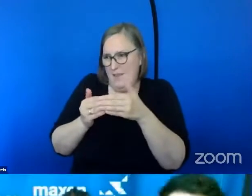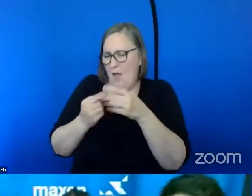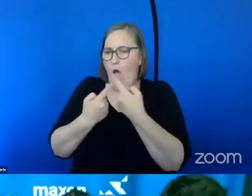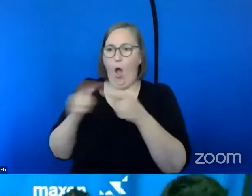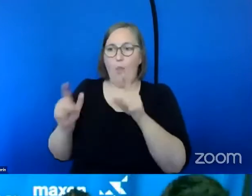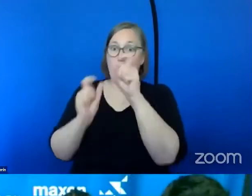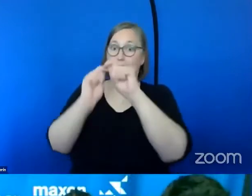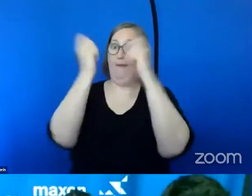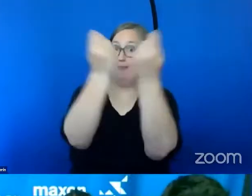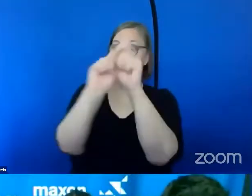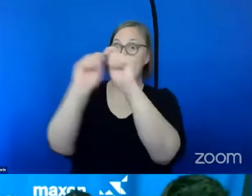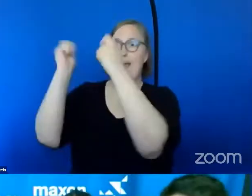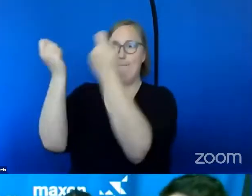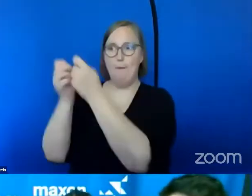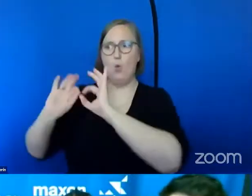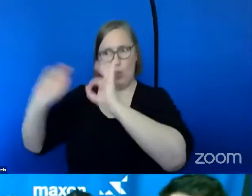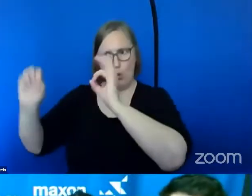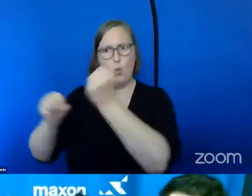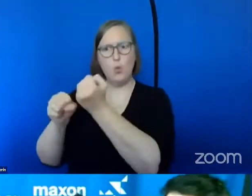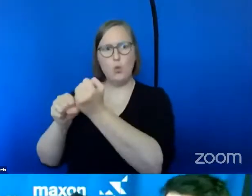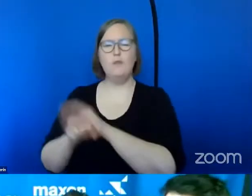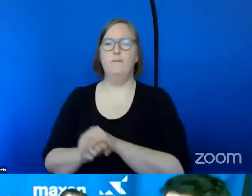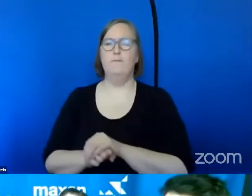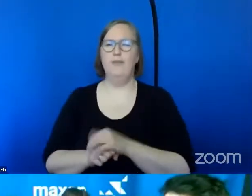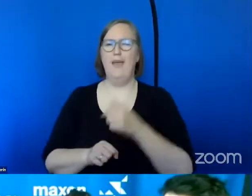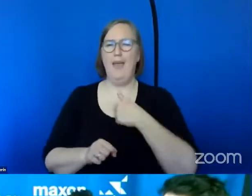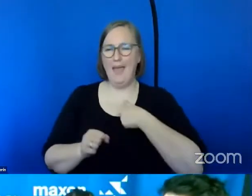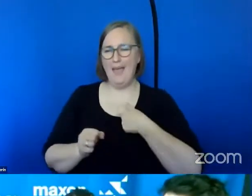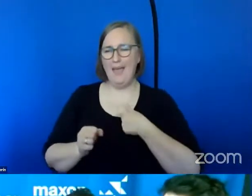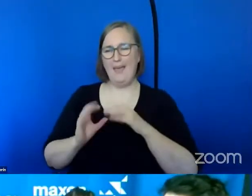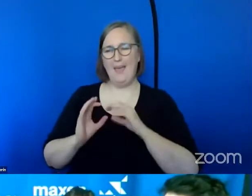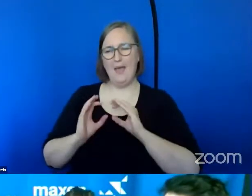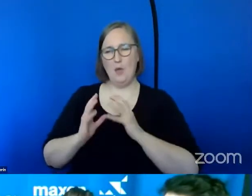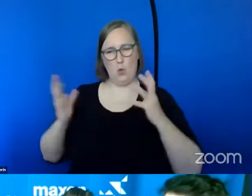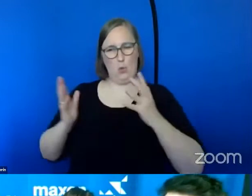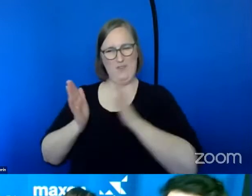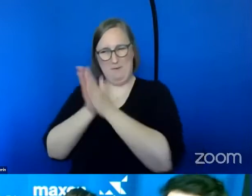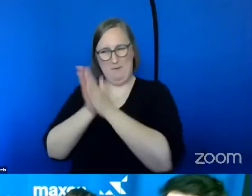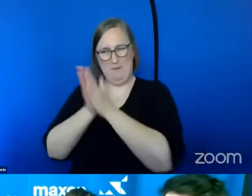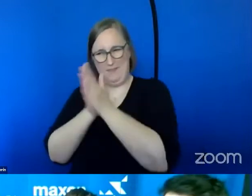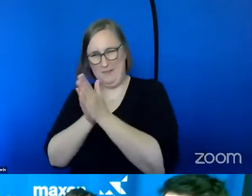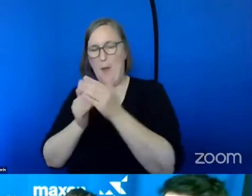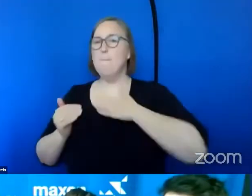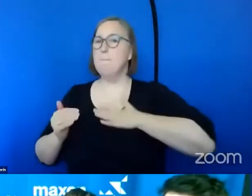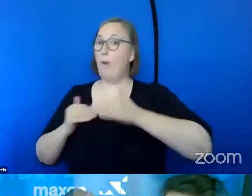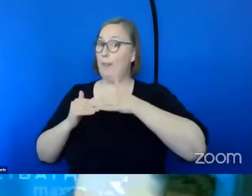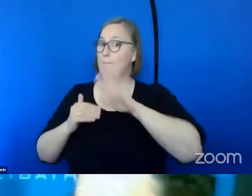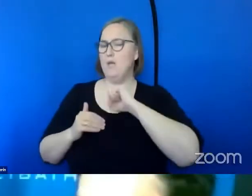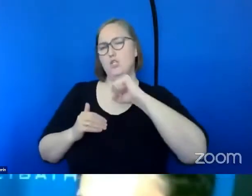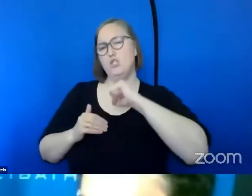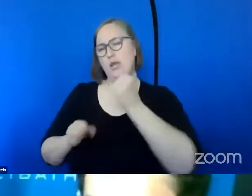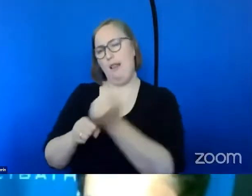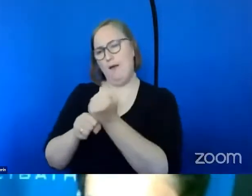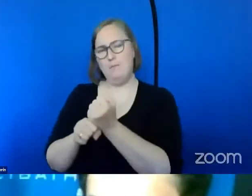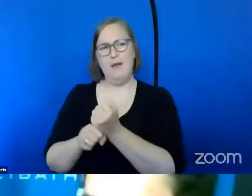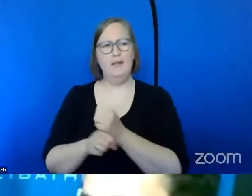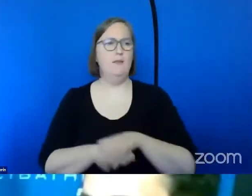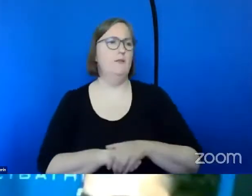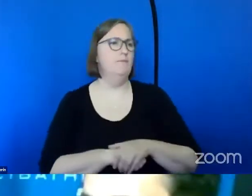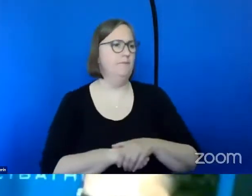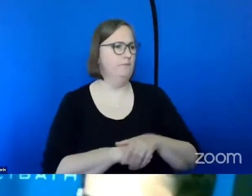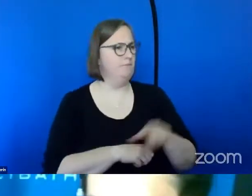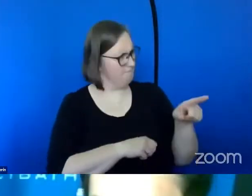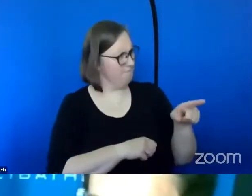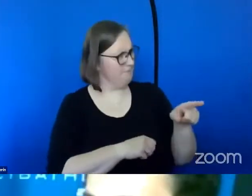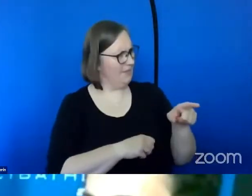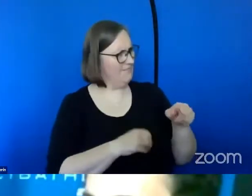bit nervous watching Magnus Niska's run? It was so close. Of course, it's